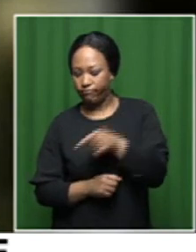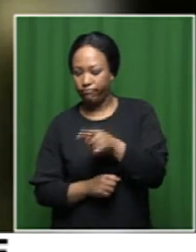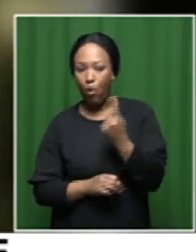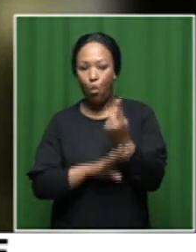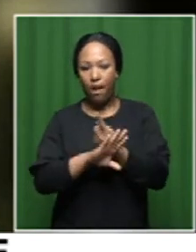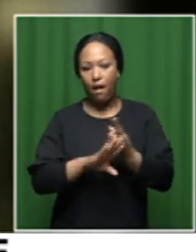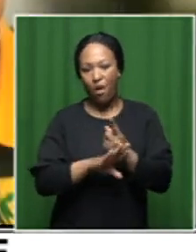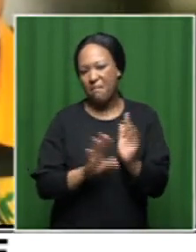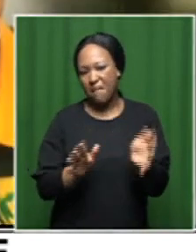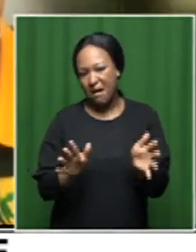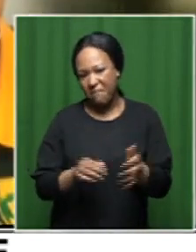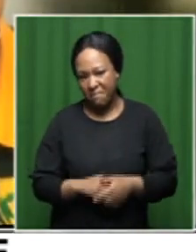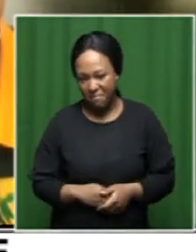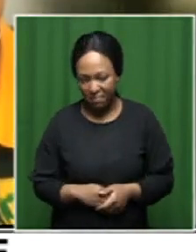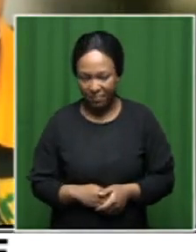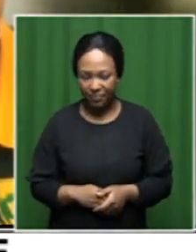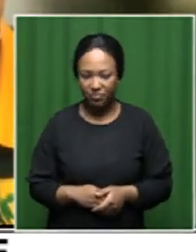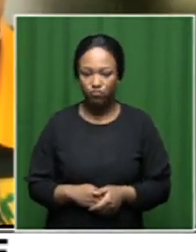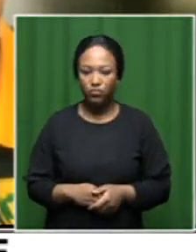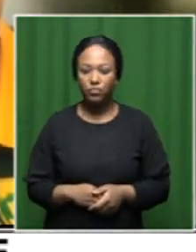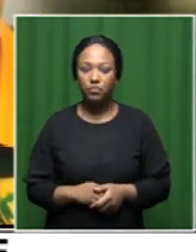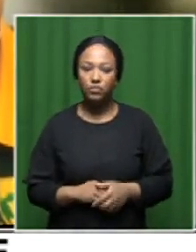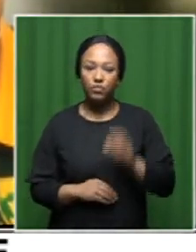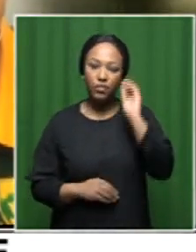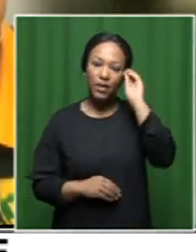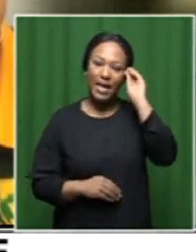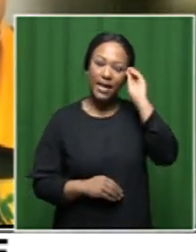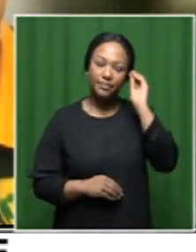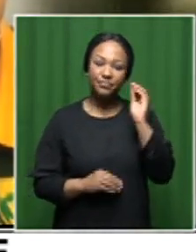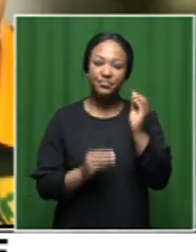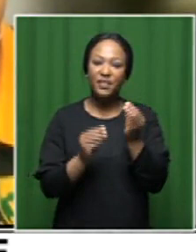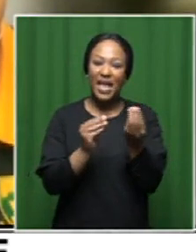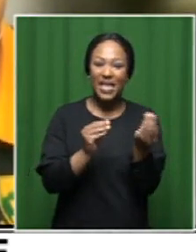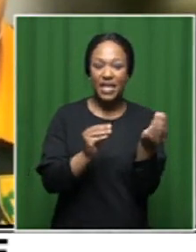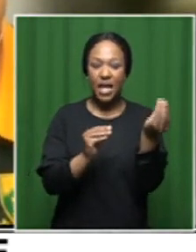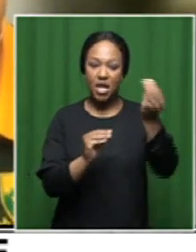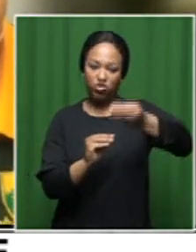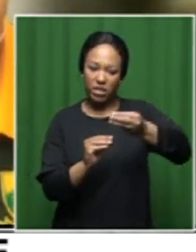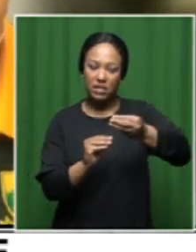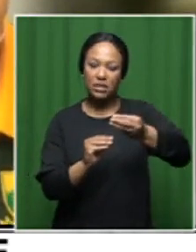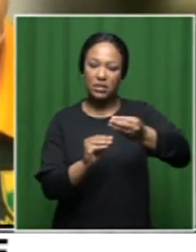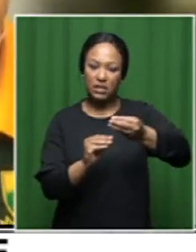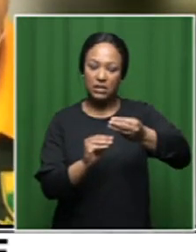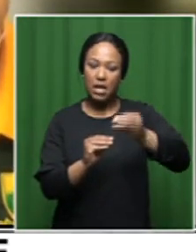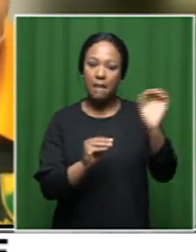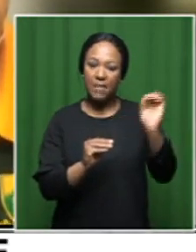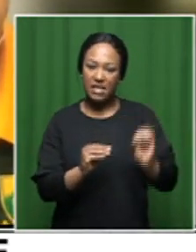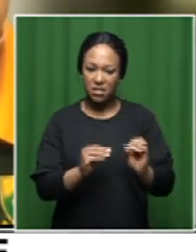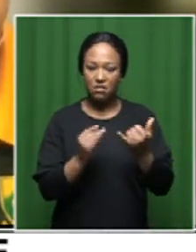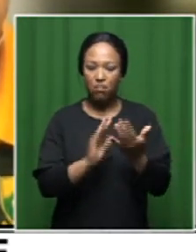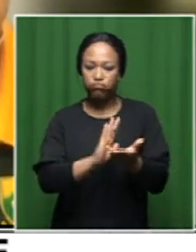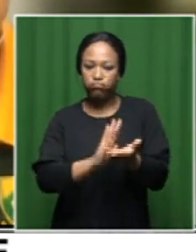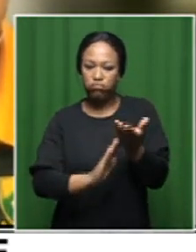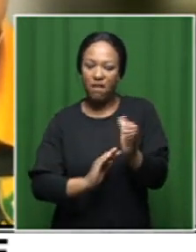coast. And the interest rate also going up, how do you think that also affects people who are renting? And would it be advisable